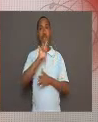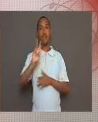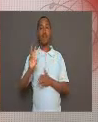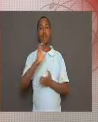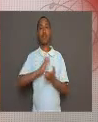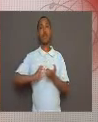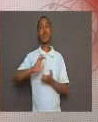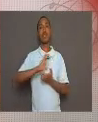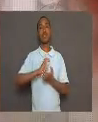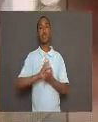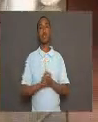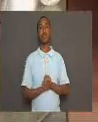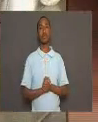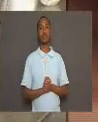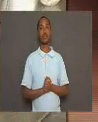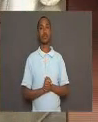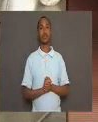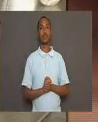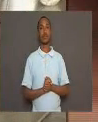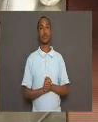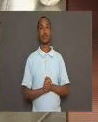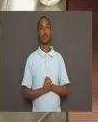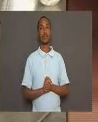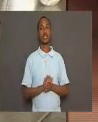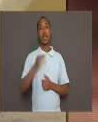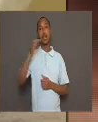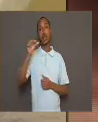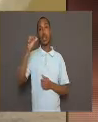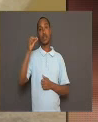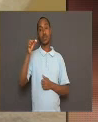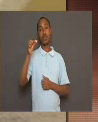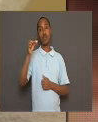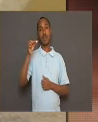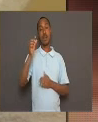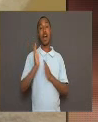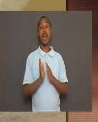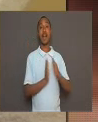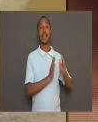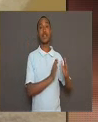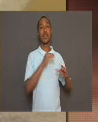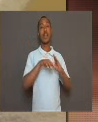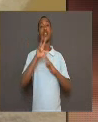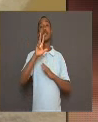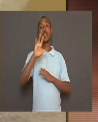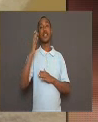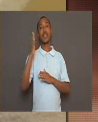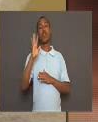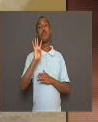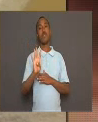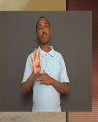covalent compounds. 12 test tubes are arranged in 3 sets of